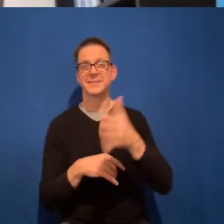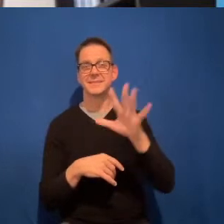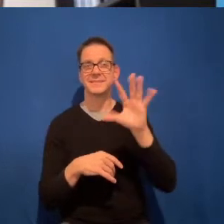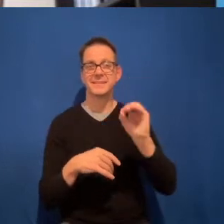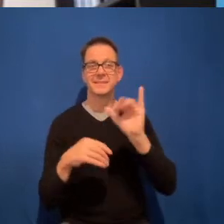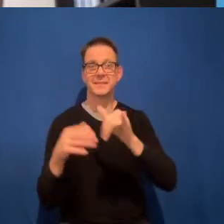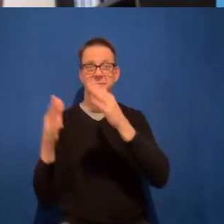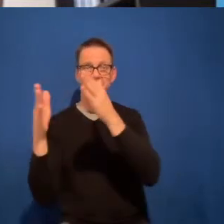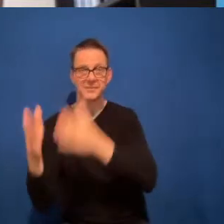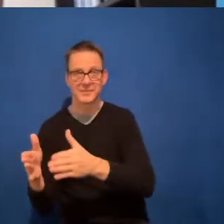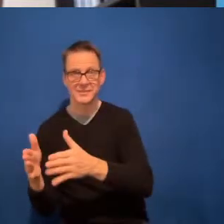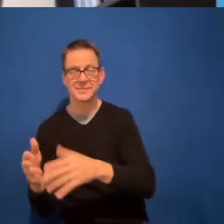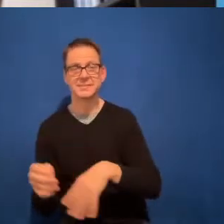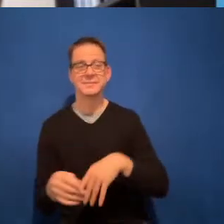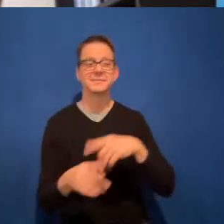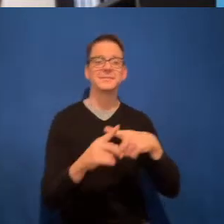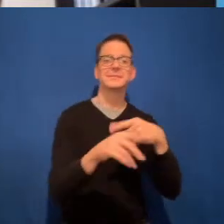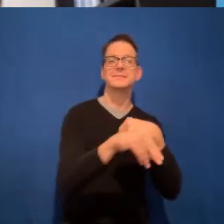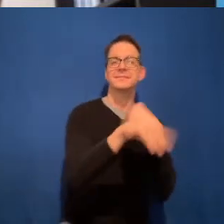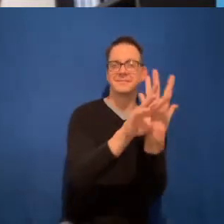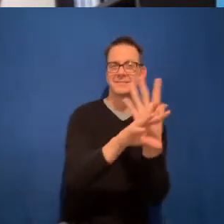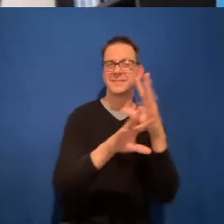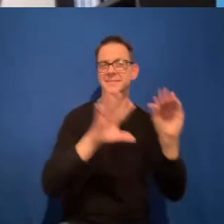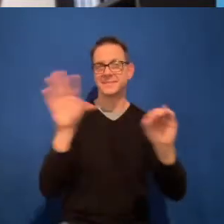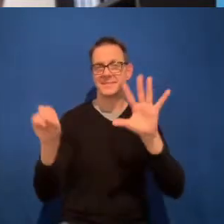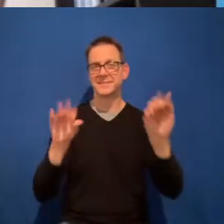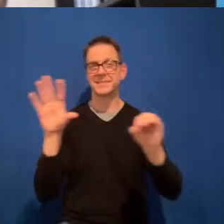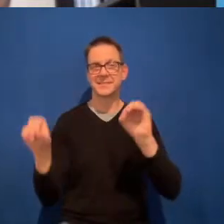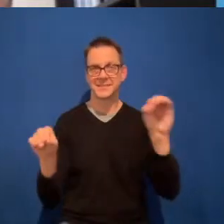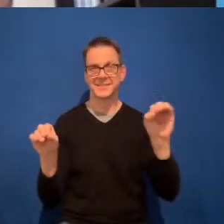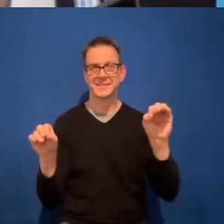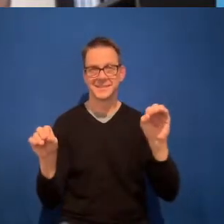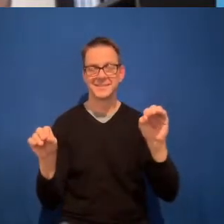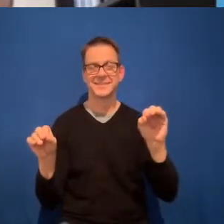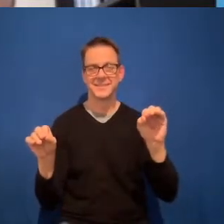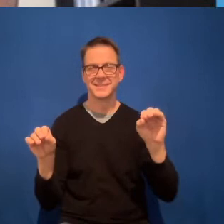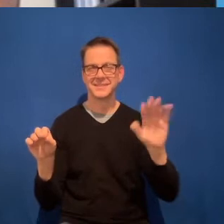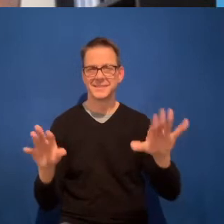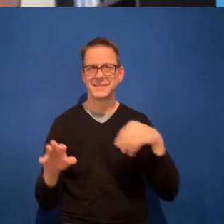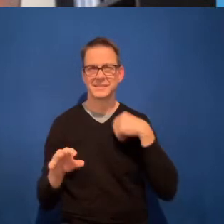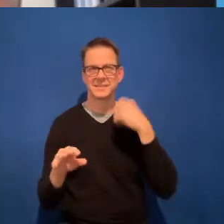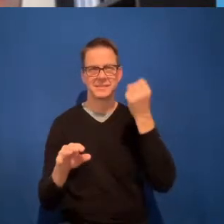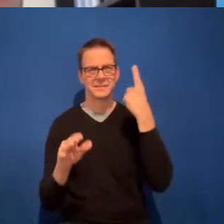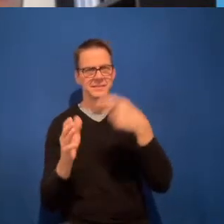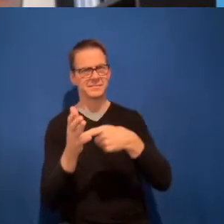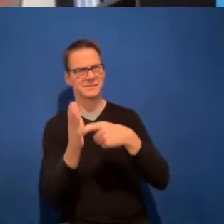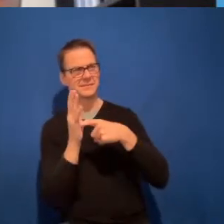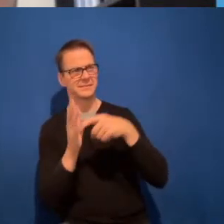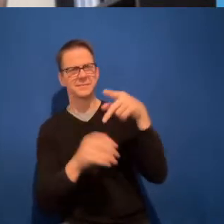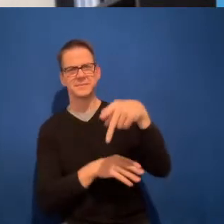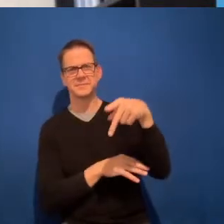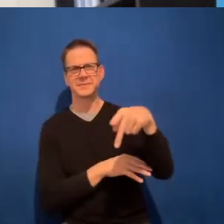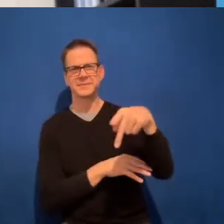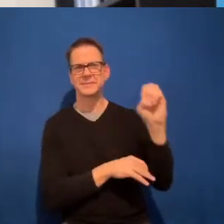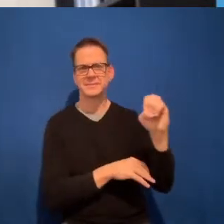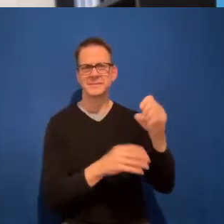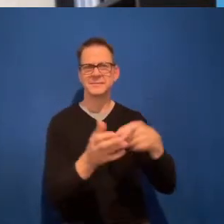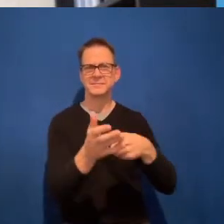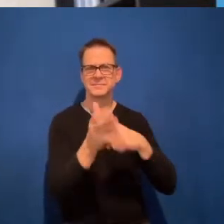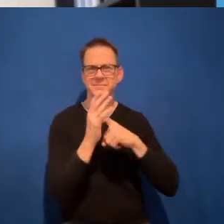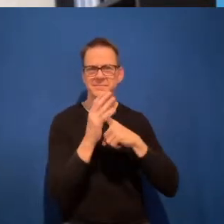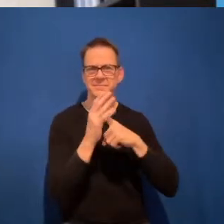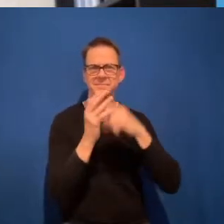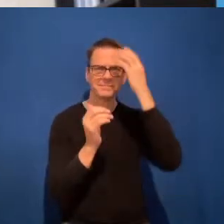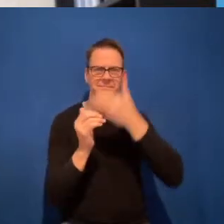then we realized we needed PPE. We needed a lot of safety measures in place. At the time, we thought we needed